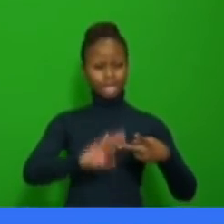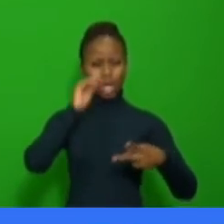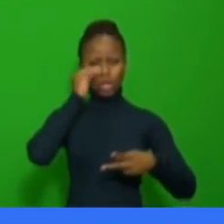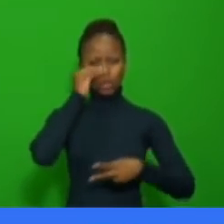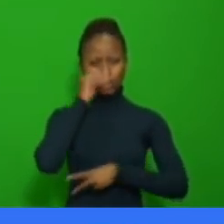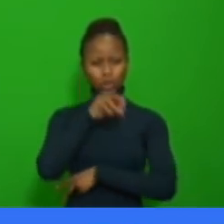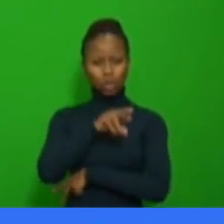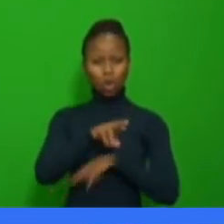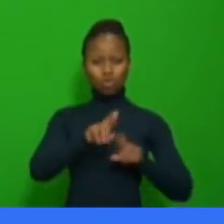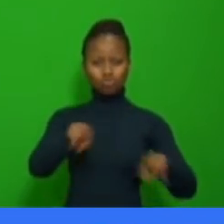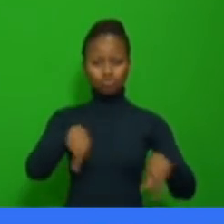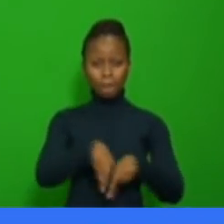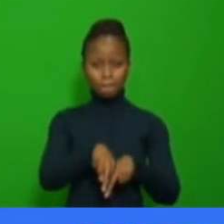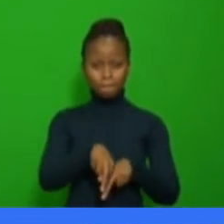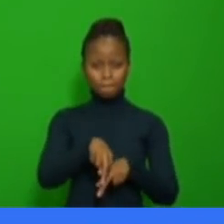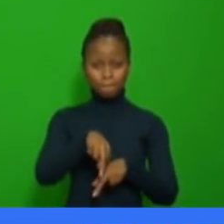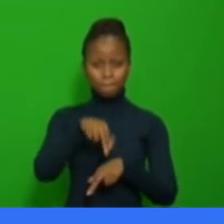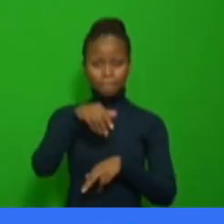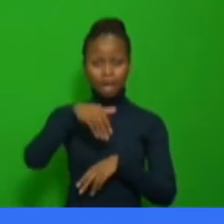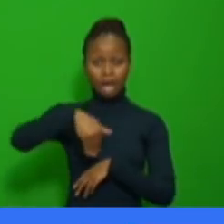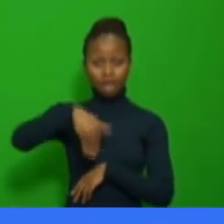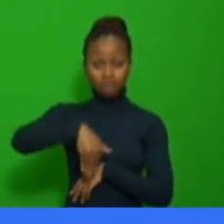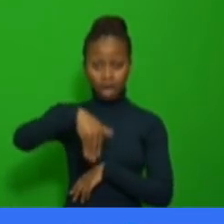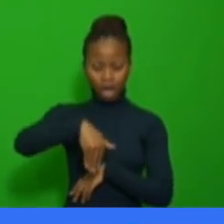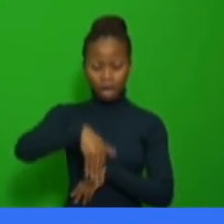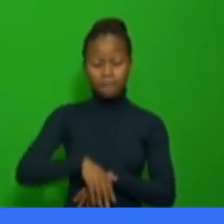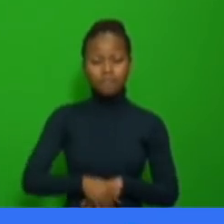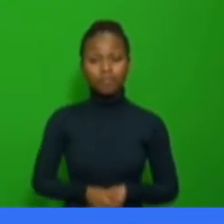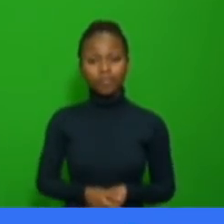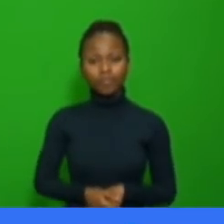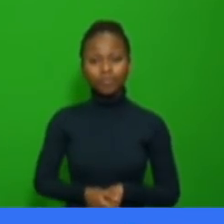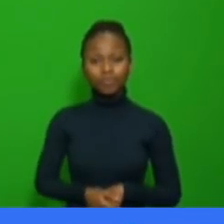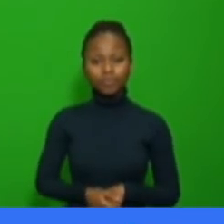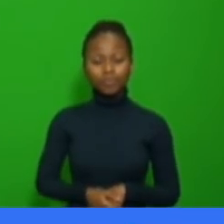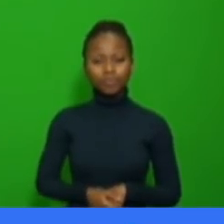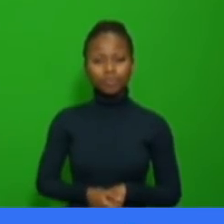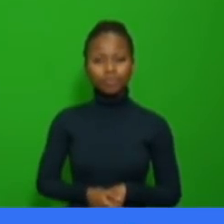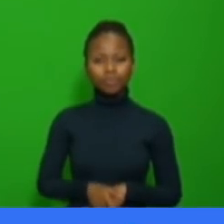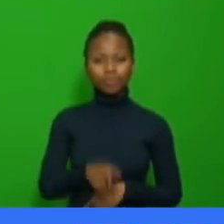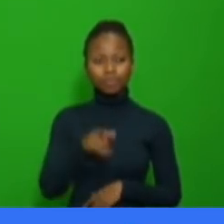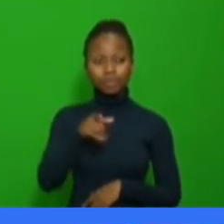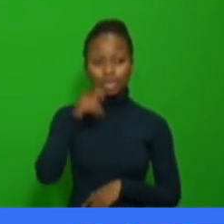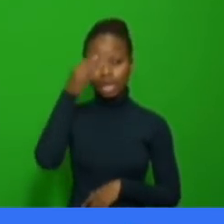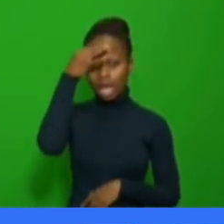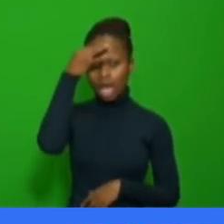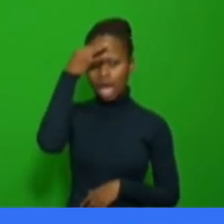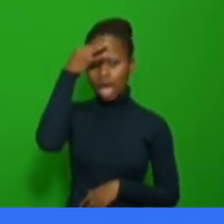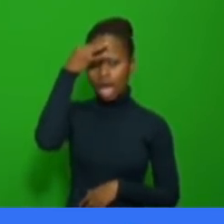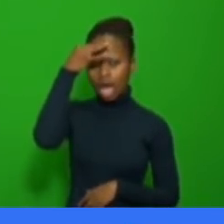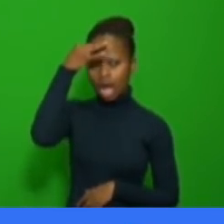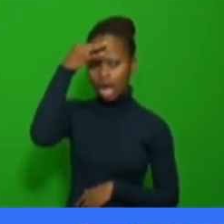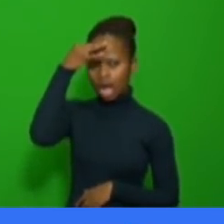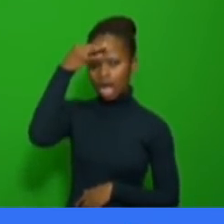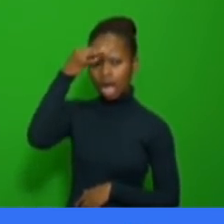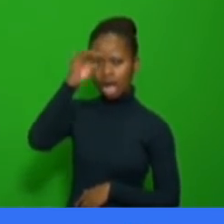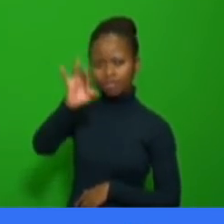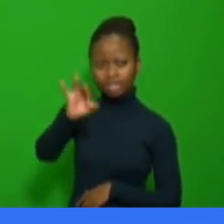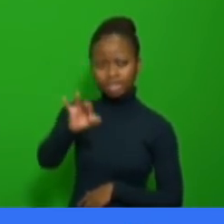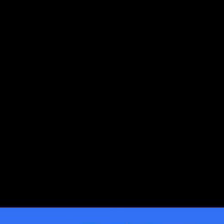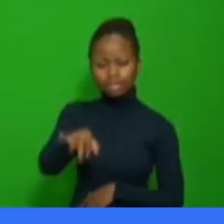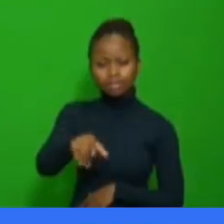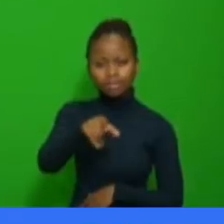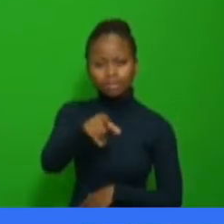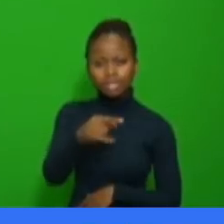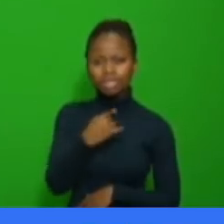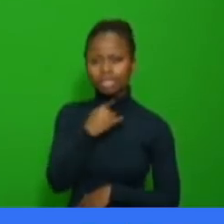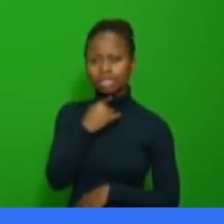Newsroom Africa, is government going to embark on austerity program? Wrong